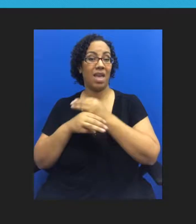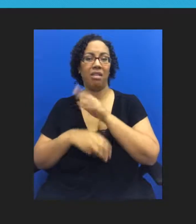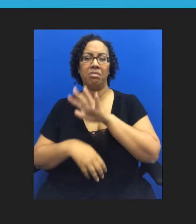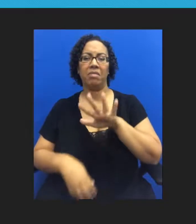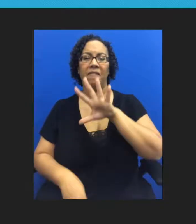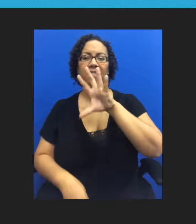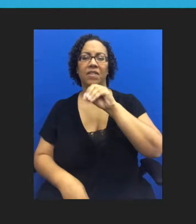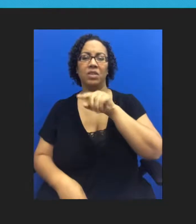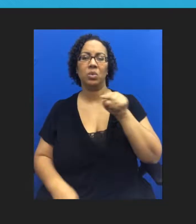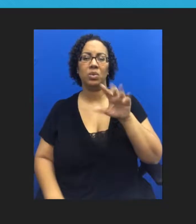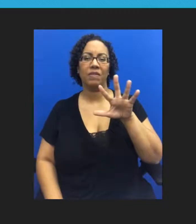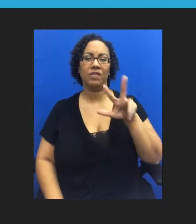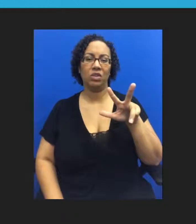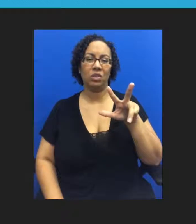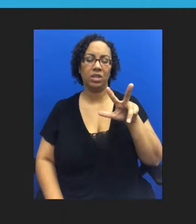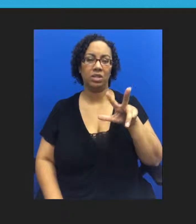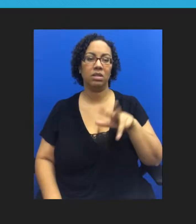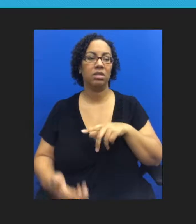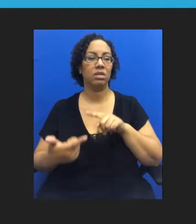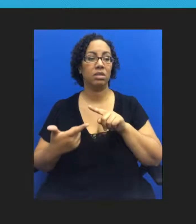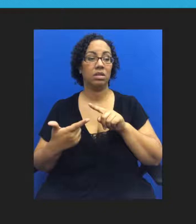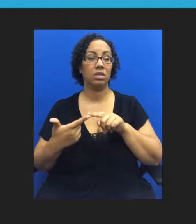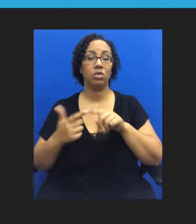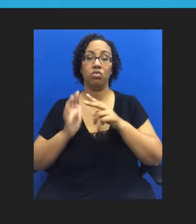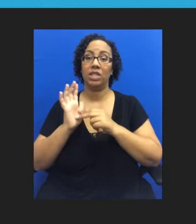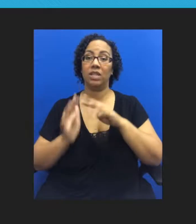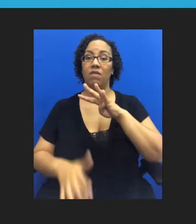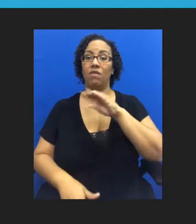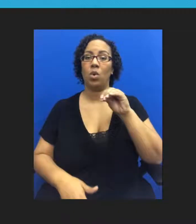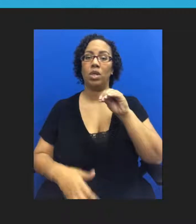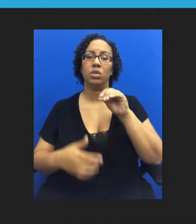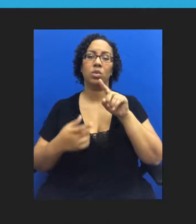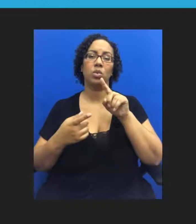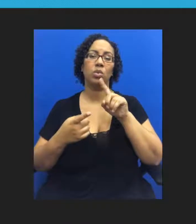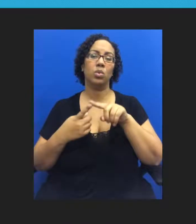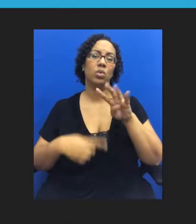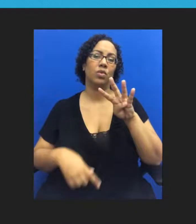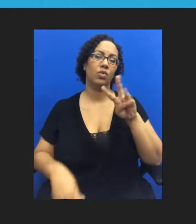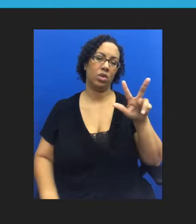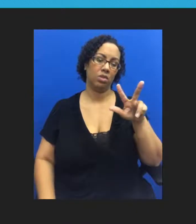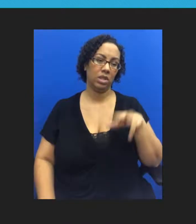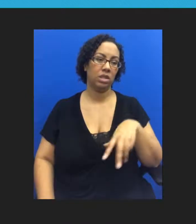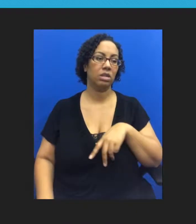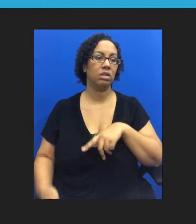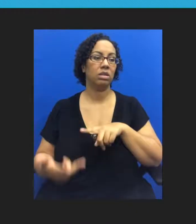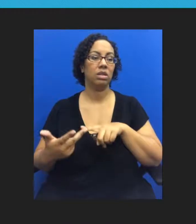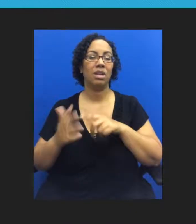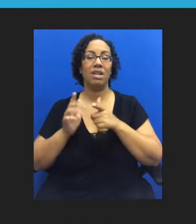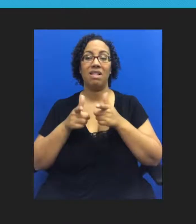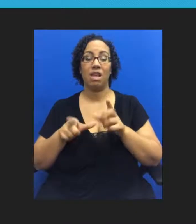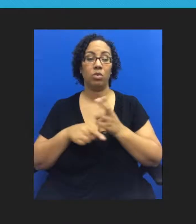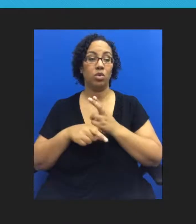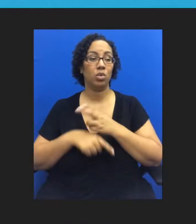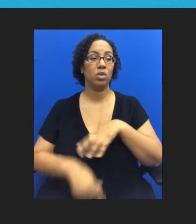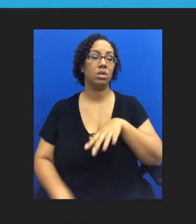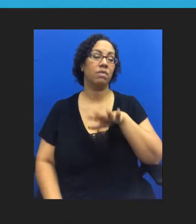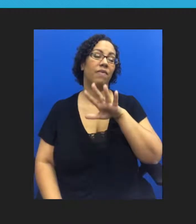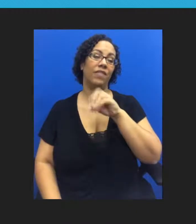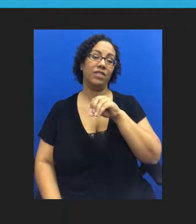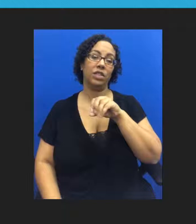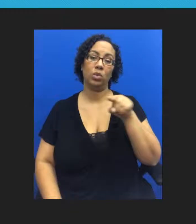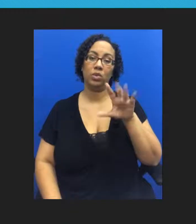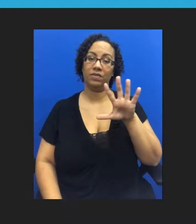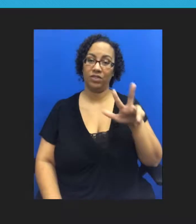actual level is at. The number of questions varies per test. Math has anywhere from 50 to 53